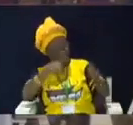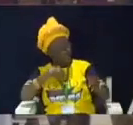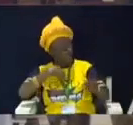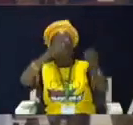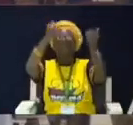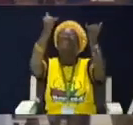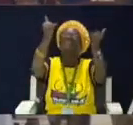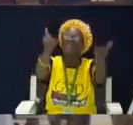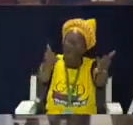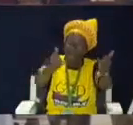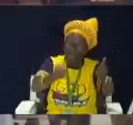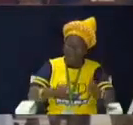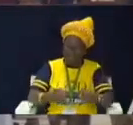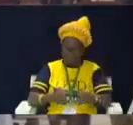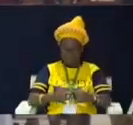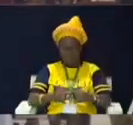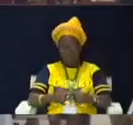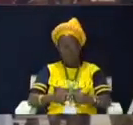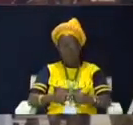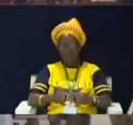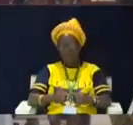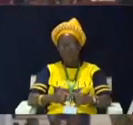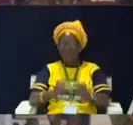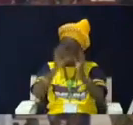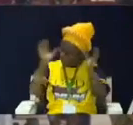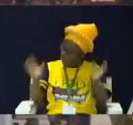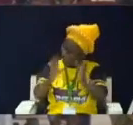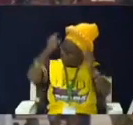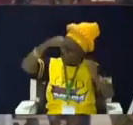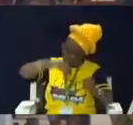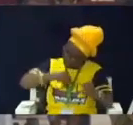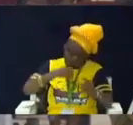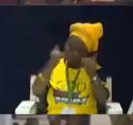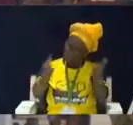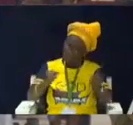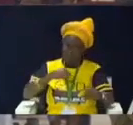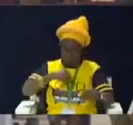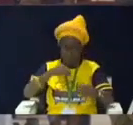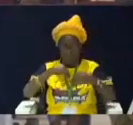"Celebrate me. I've got my breakthroughs.